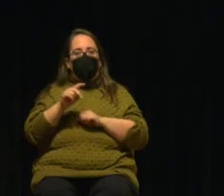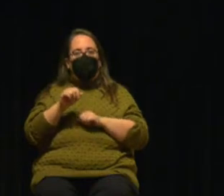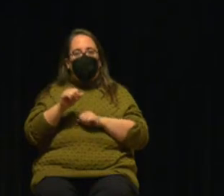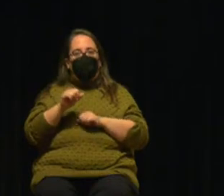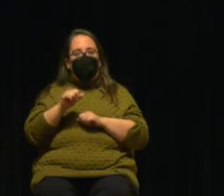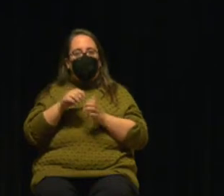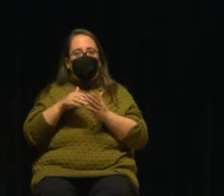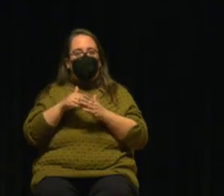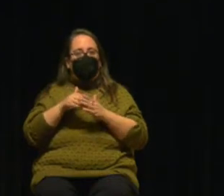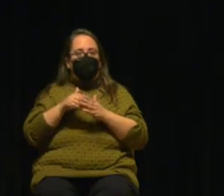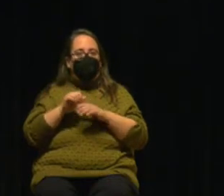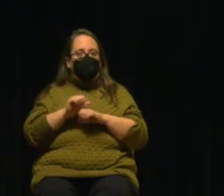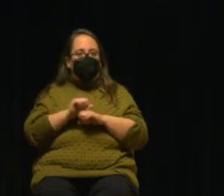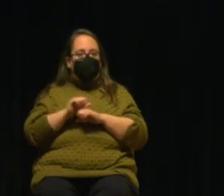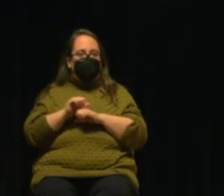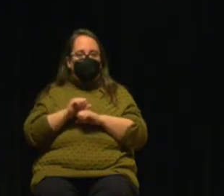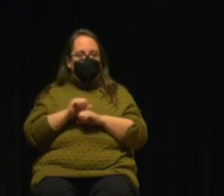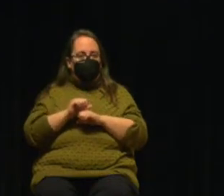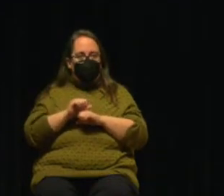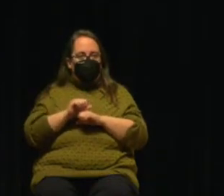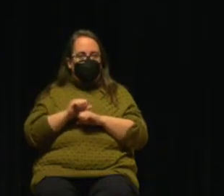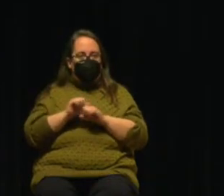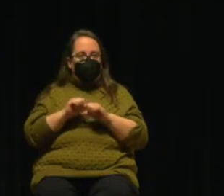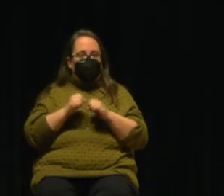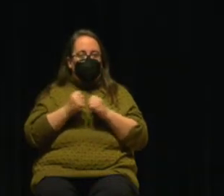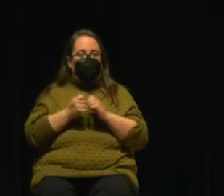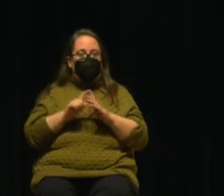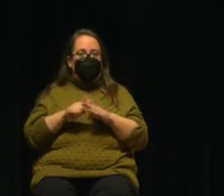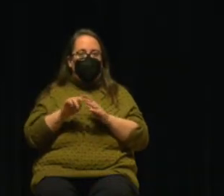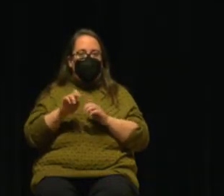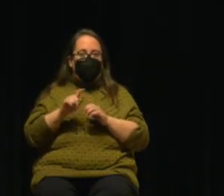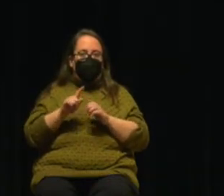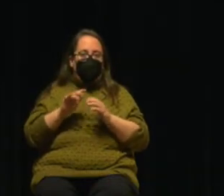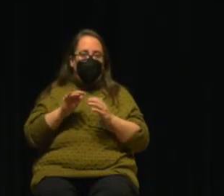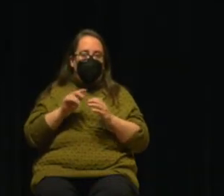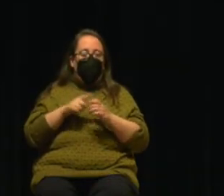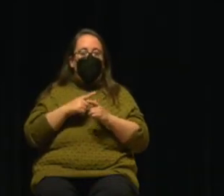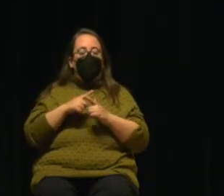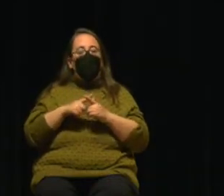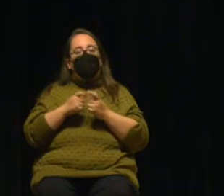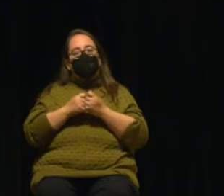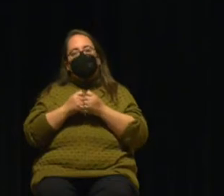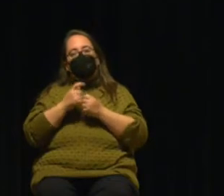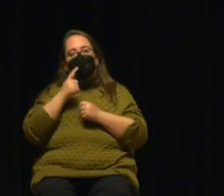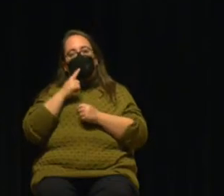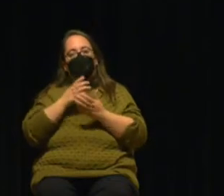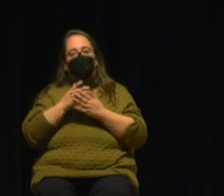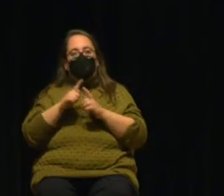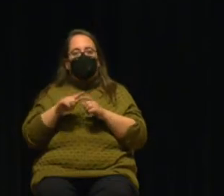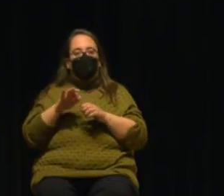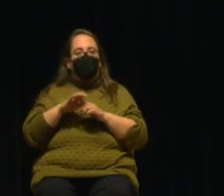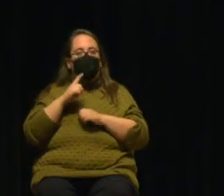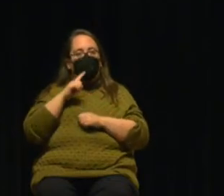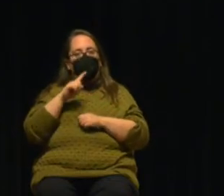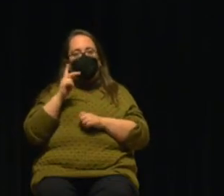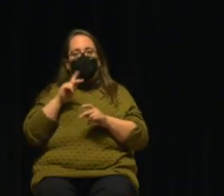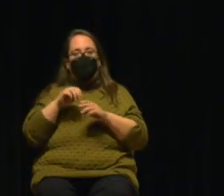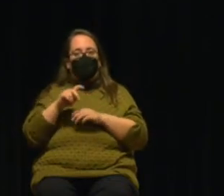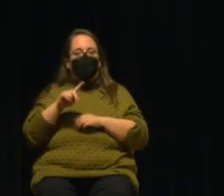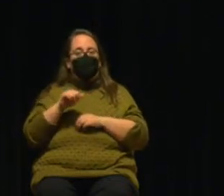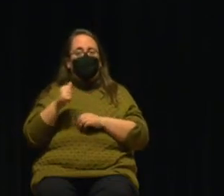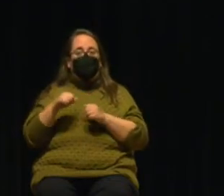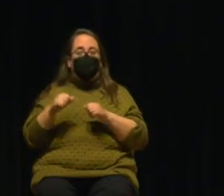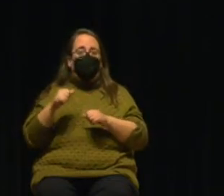Anti-Slavery Society at the start of the Civil War. He became an advocate for the right to vote for Black people in Pennsylvania, which had been denied